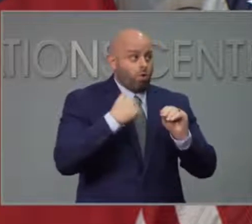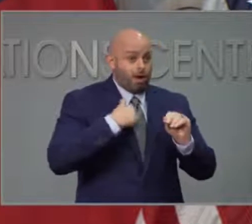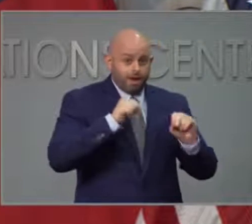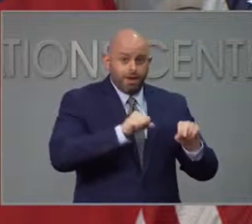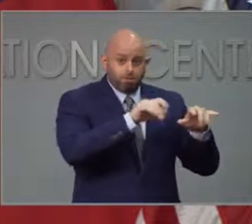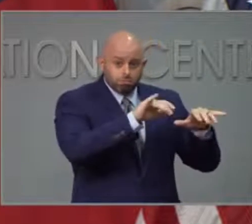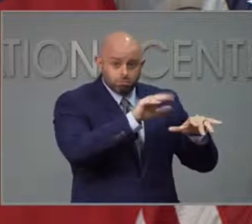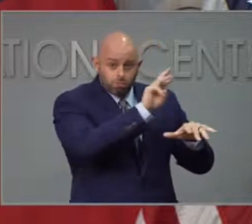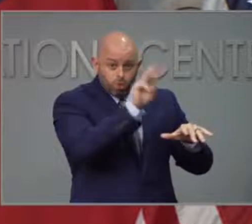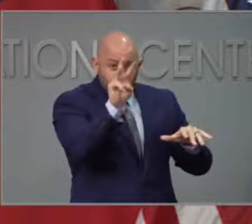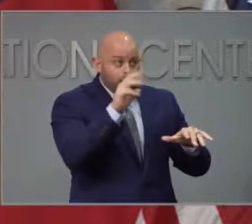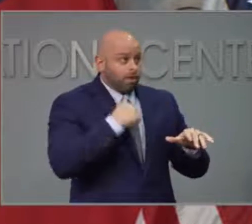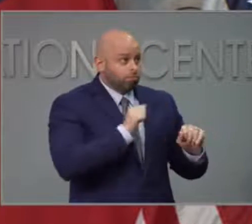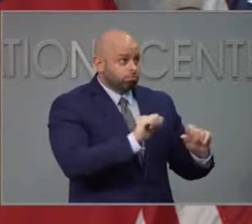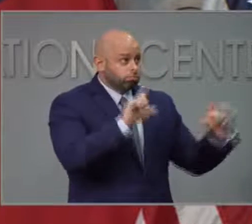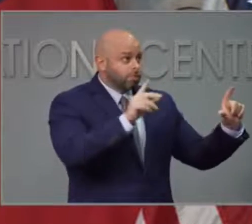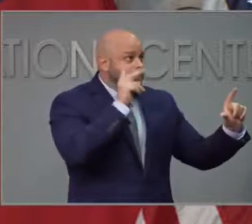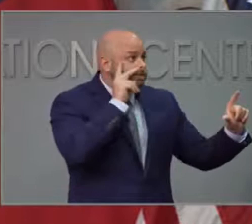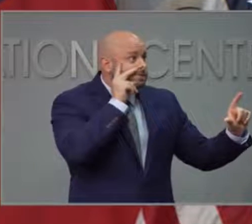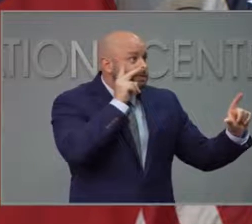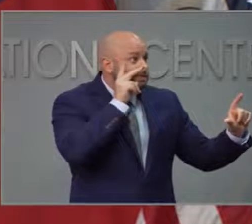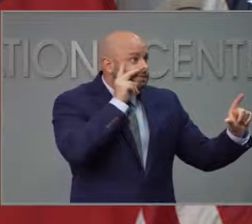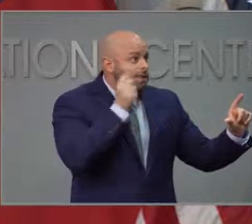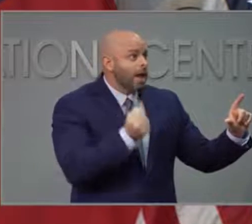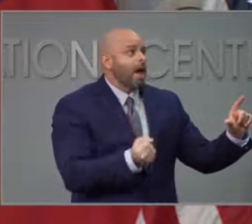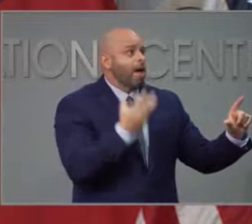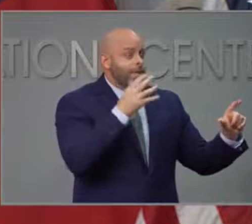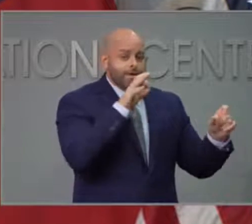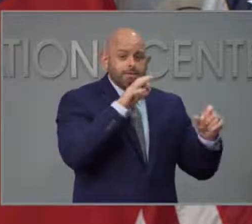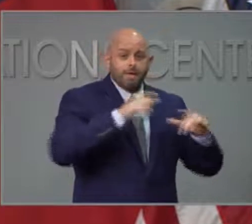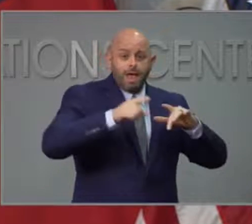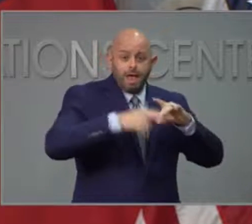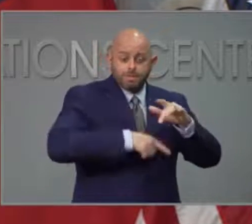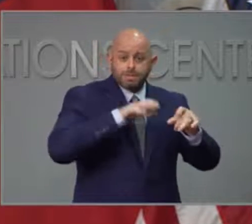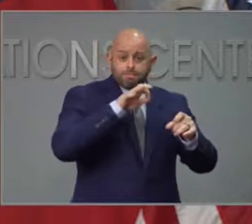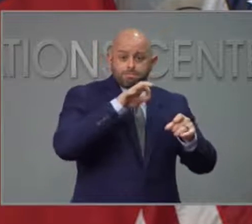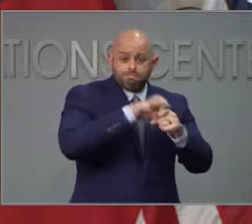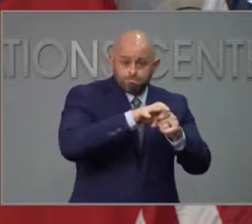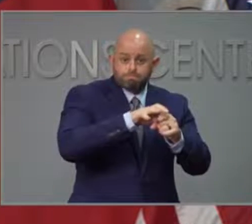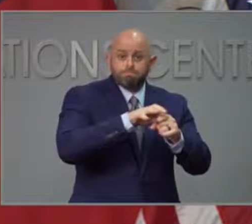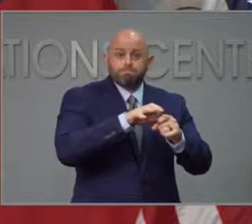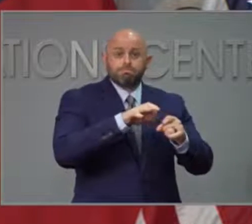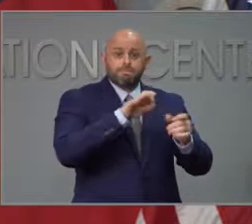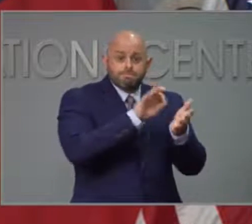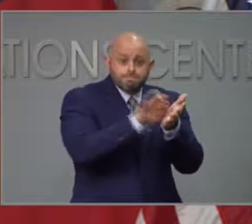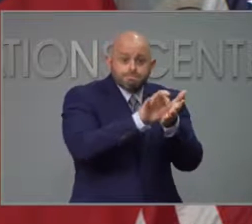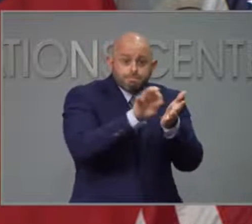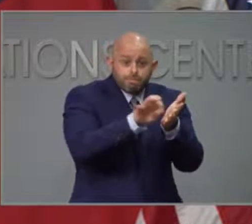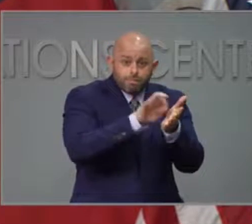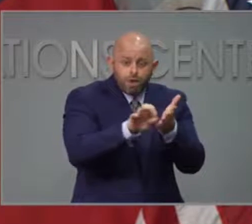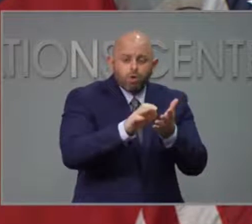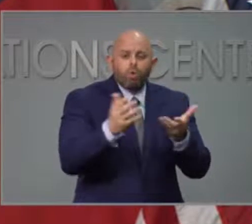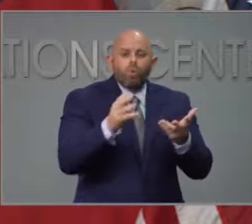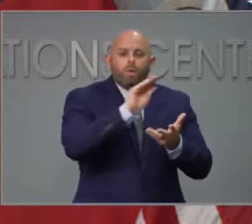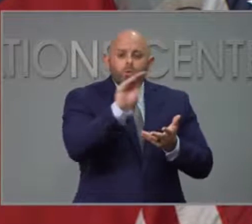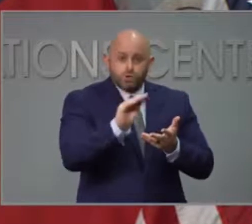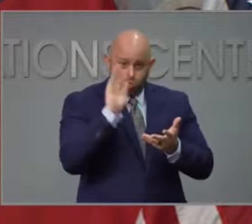absentee ballots aren't accounted for at a given time, so we'll have a better idea when the polls close what's still out there?